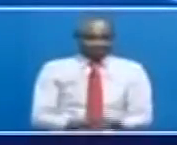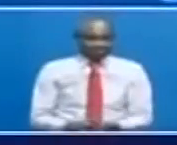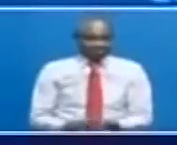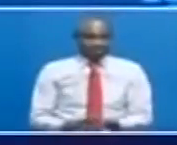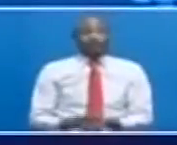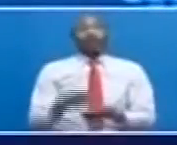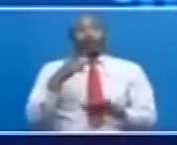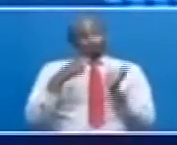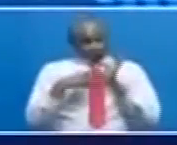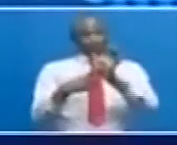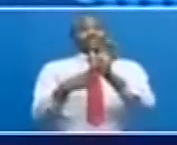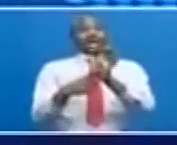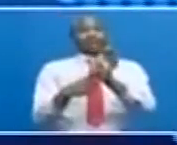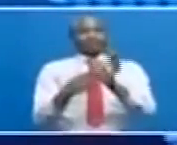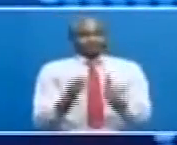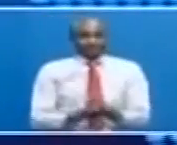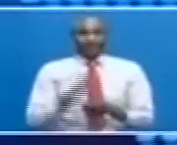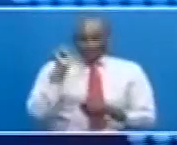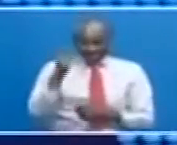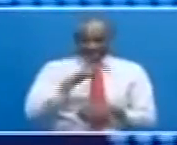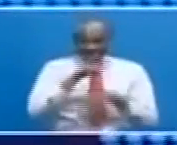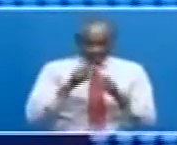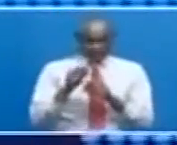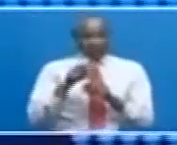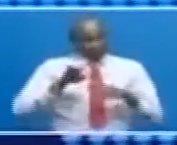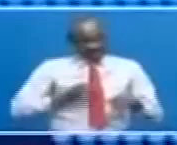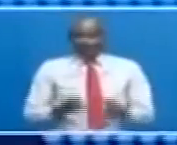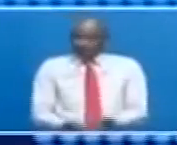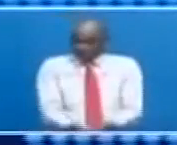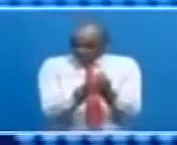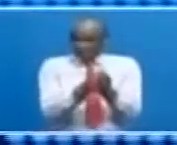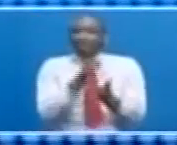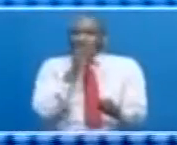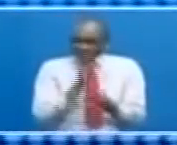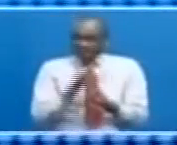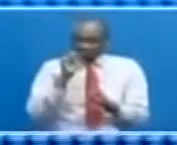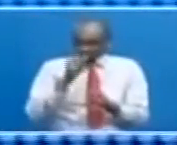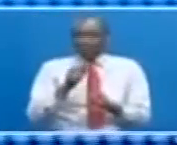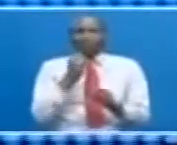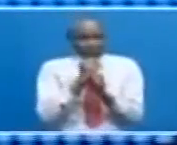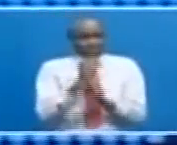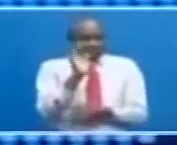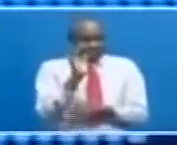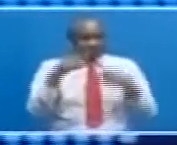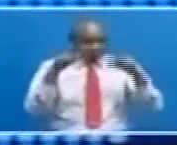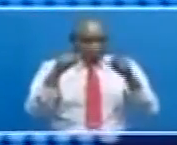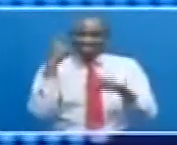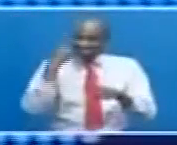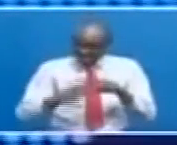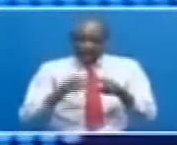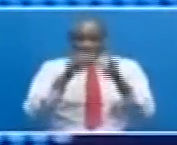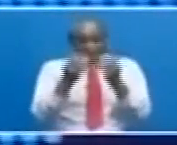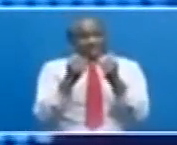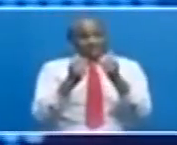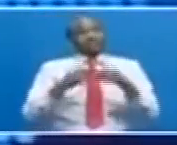For example, the Kenya national women's volleyball team is promising to better its performance in this year's World Cup